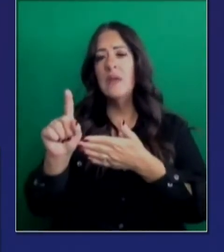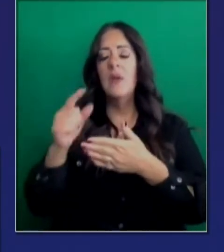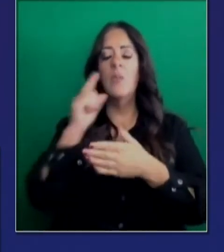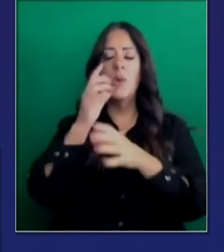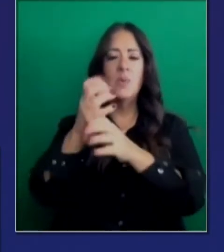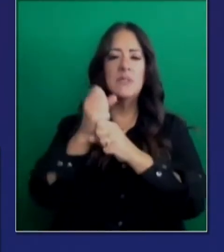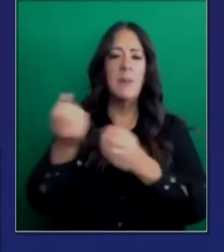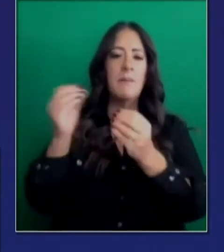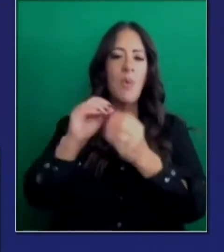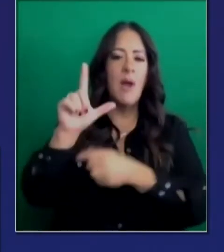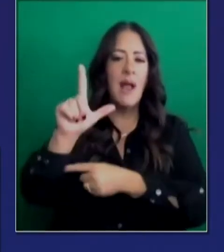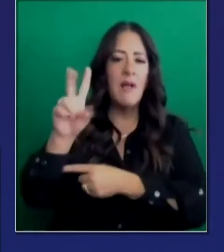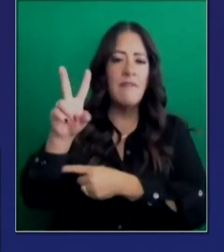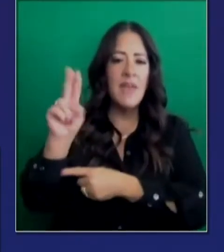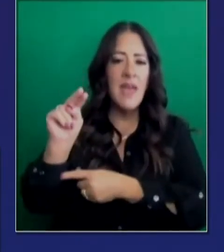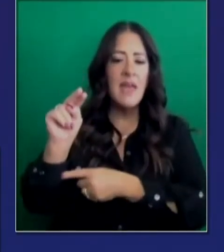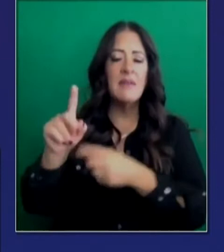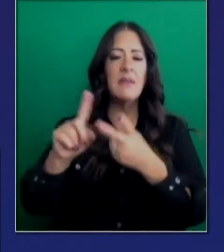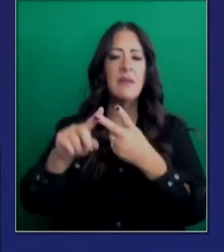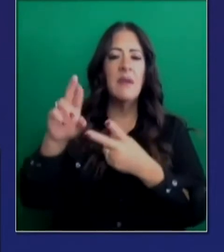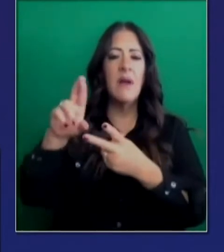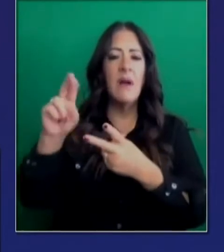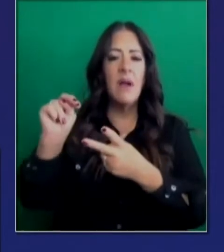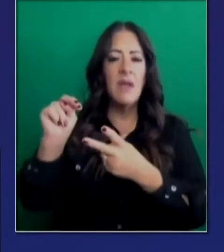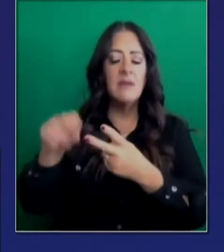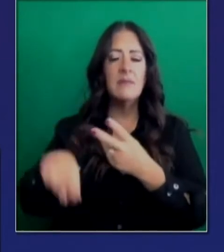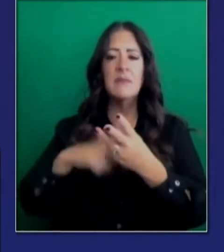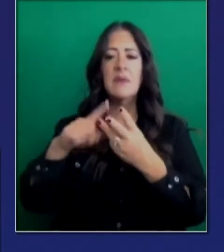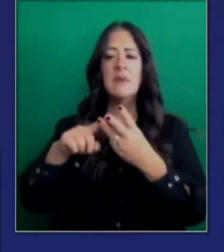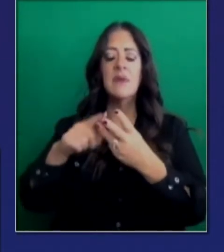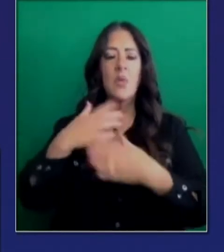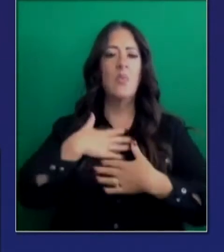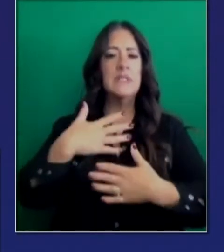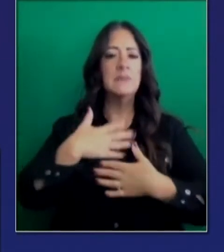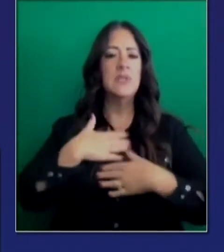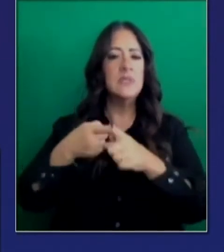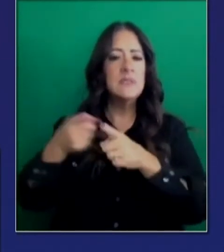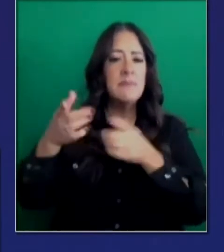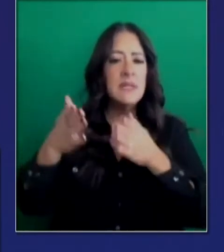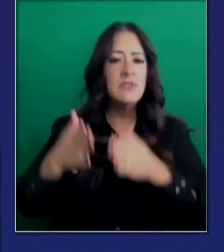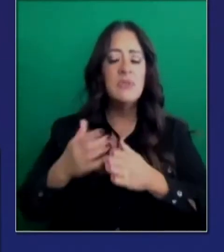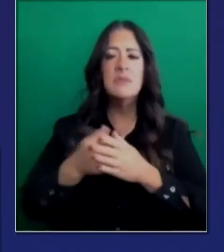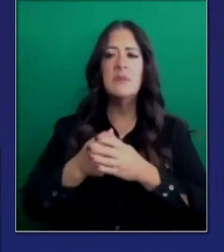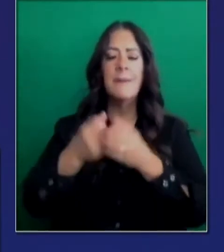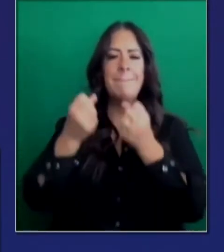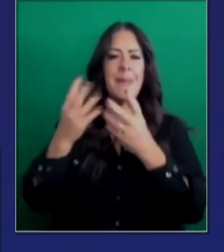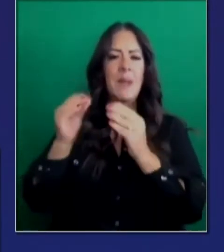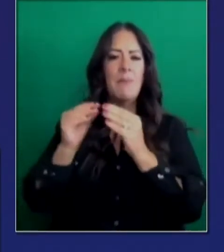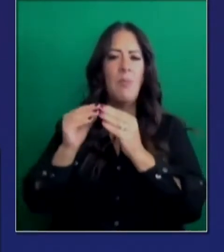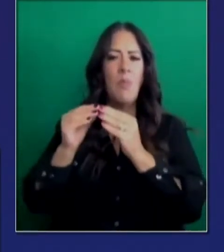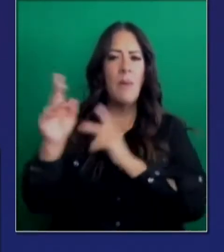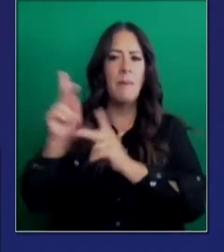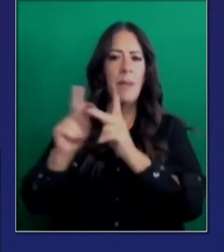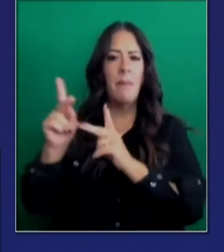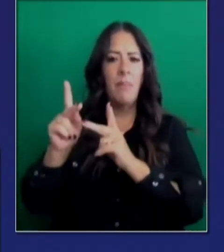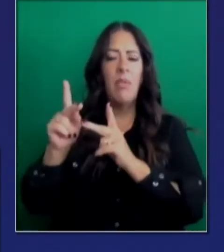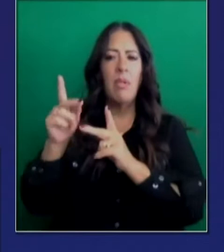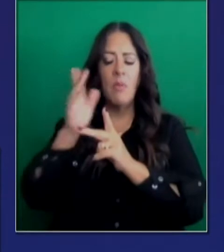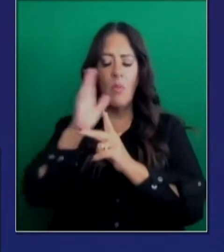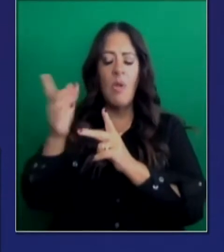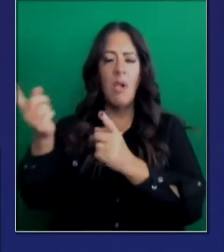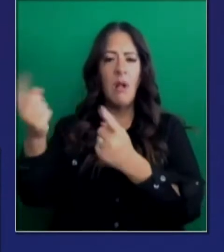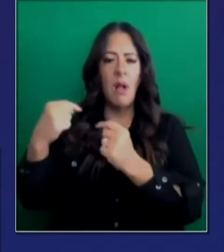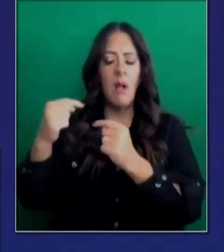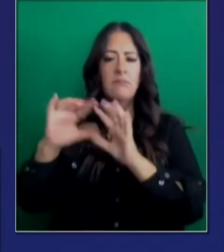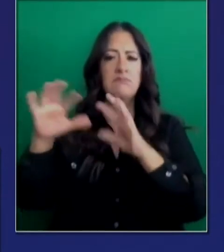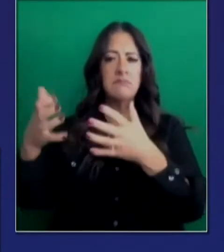respiratory specialists, about 1,000 contract staff will hit the ground. So we're already right now in the process